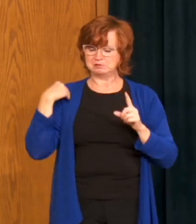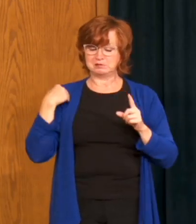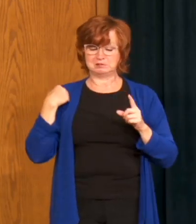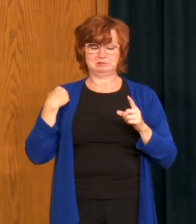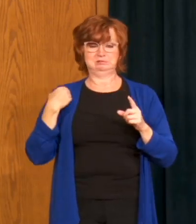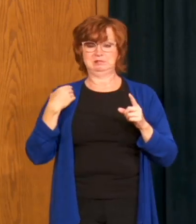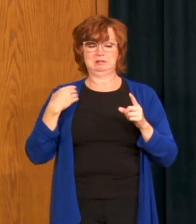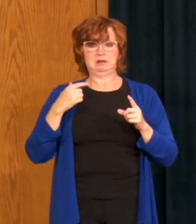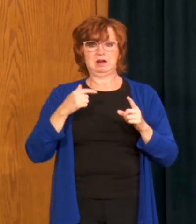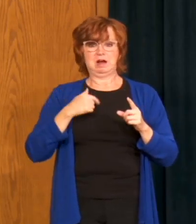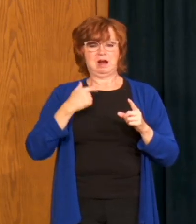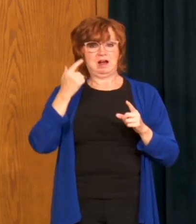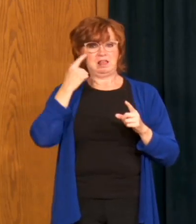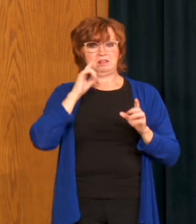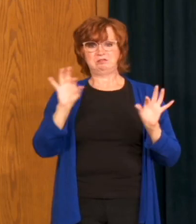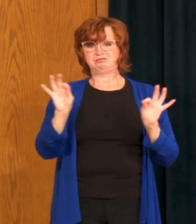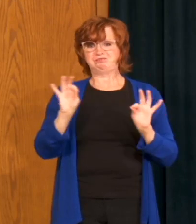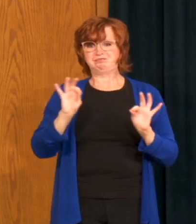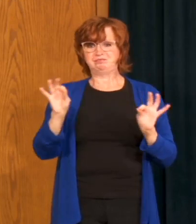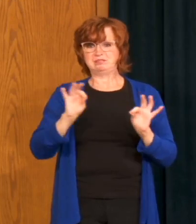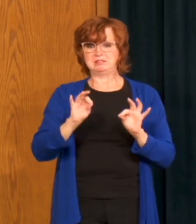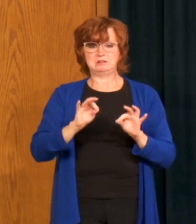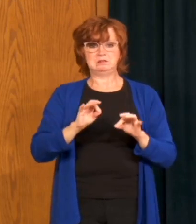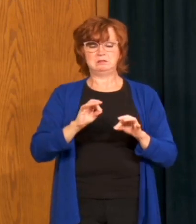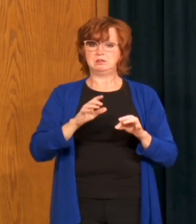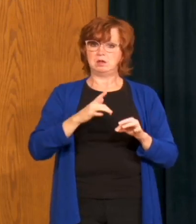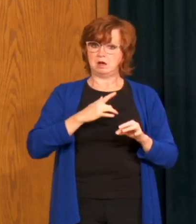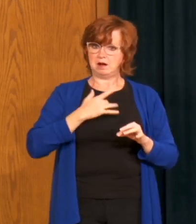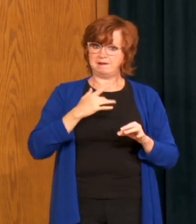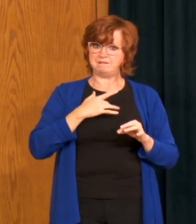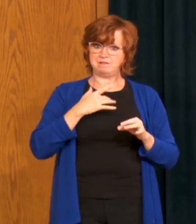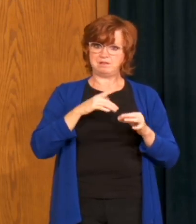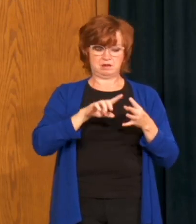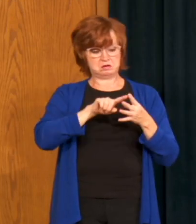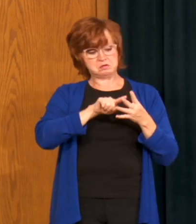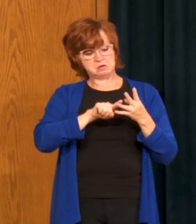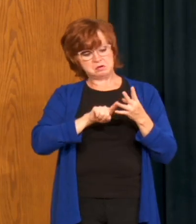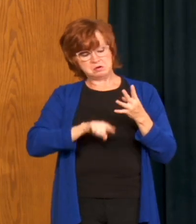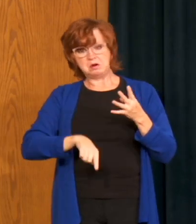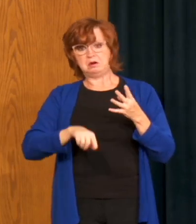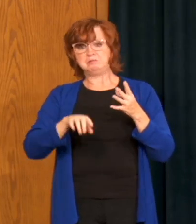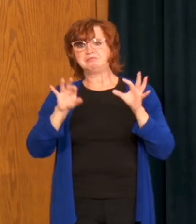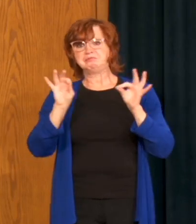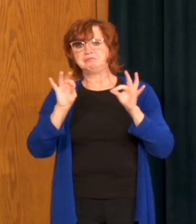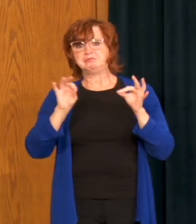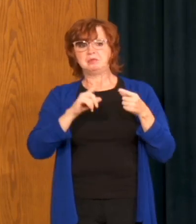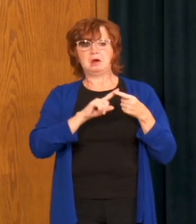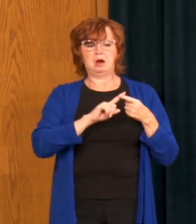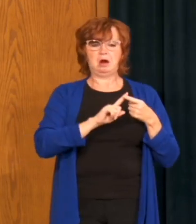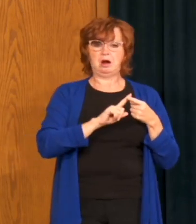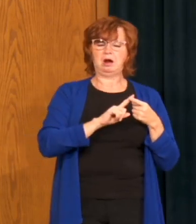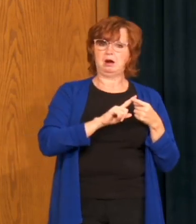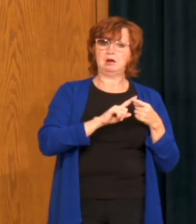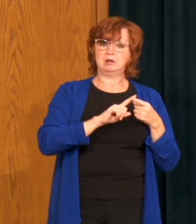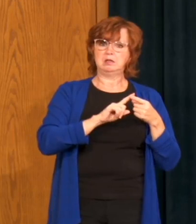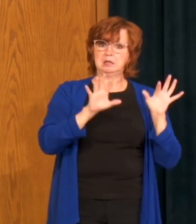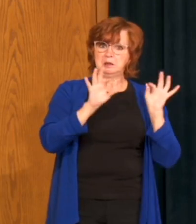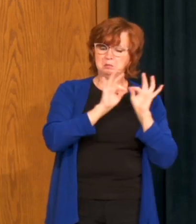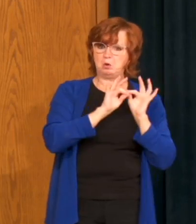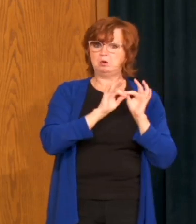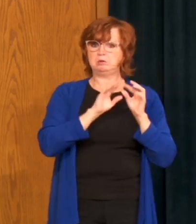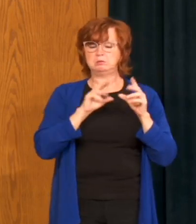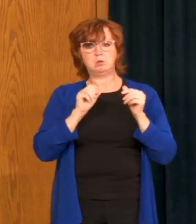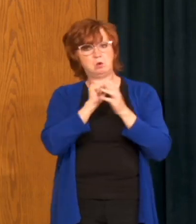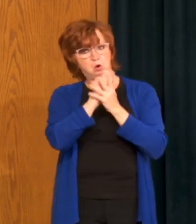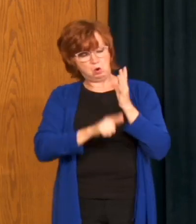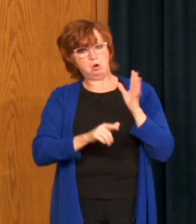everything that we are asking each and every resident of this province to do. And I know that it's asking a lot. But I also know that it's working, and